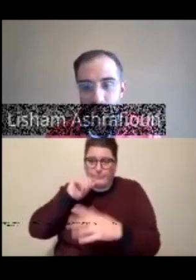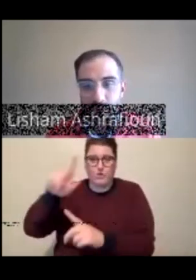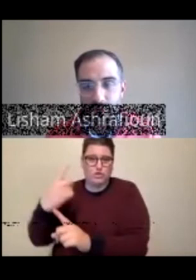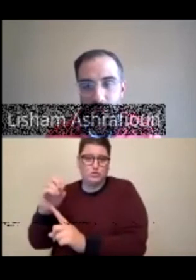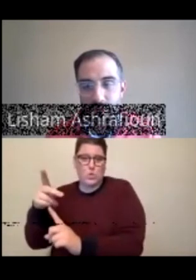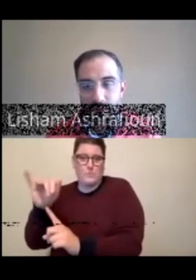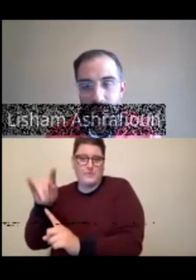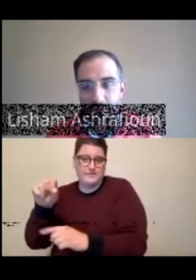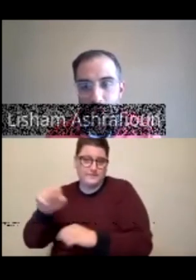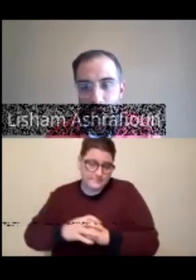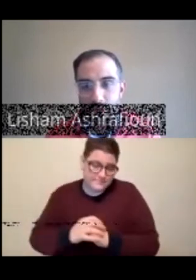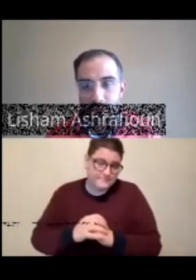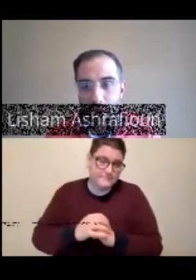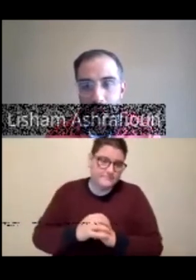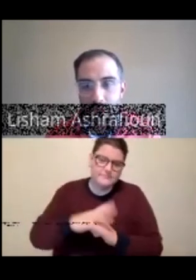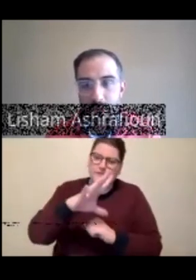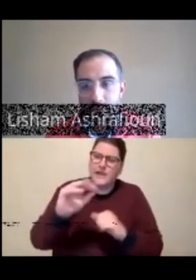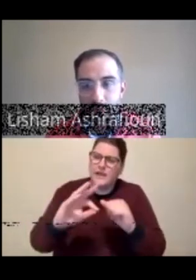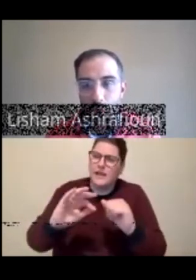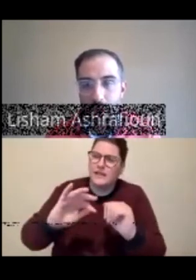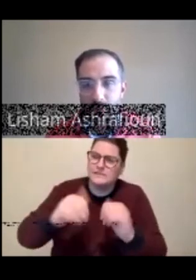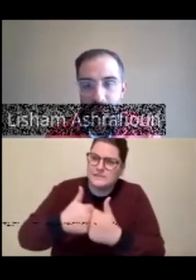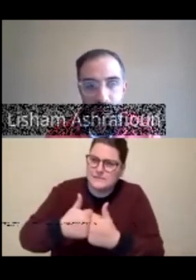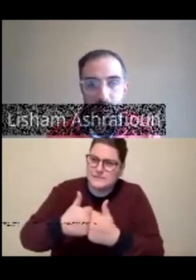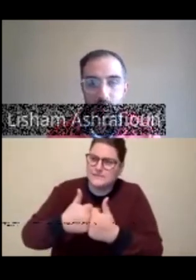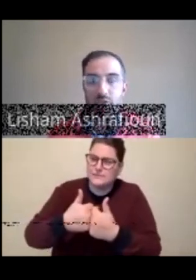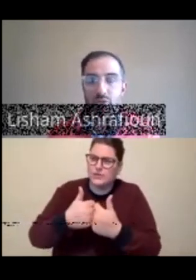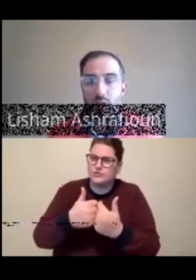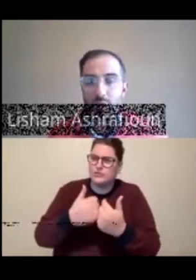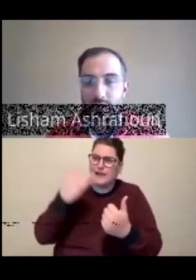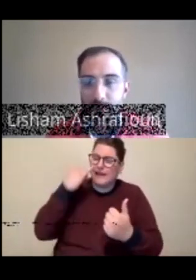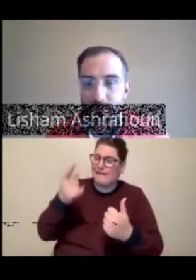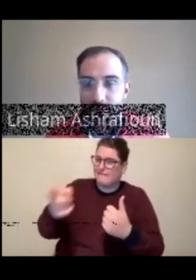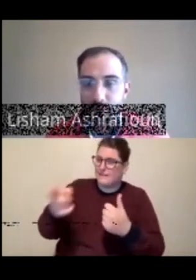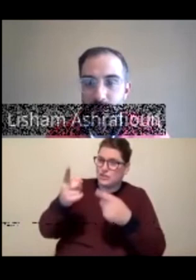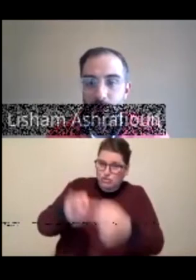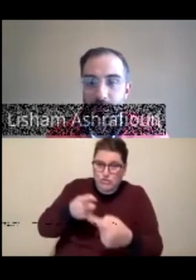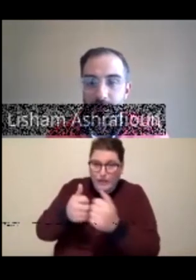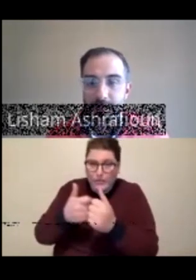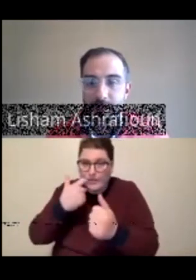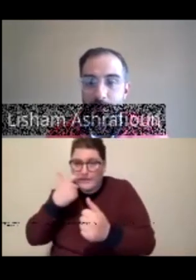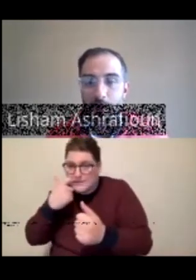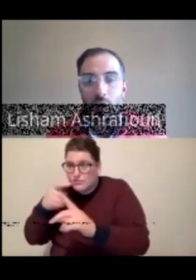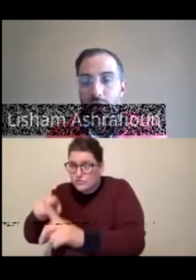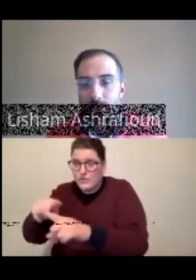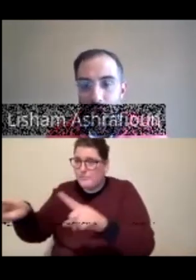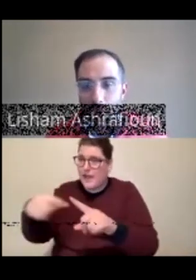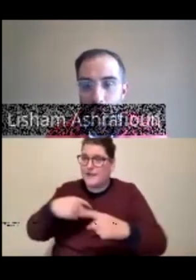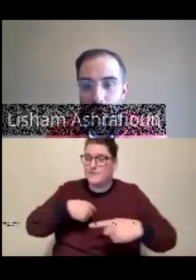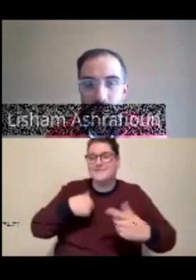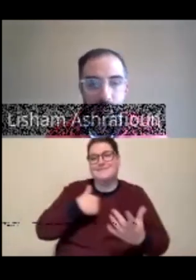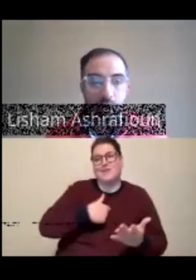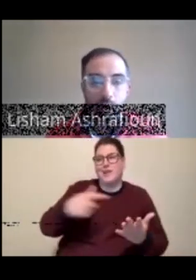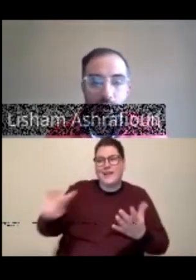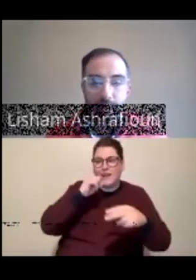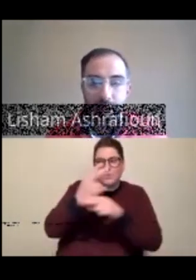just sort of, it's difficult to stomach turning people away from the study who are struggling with substance use and loneliness, but aren't using